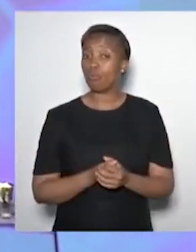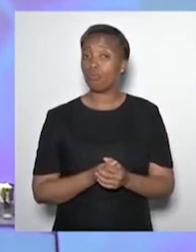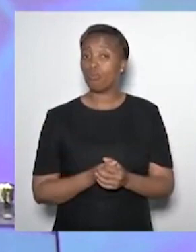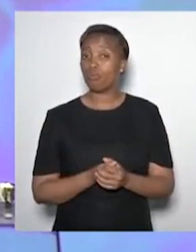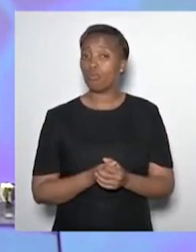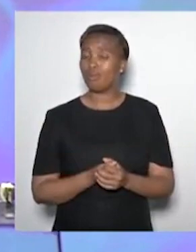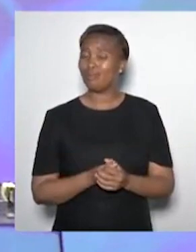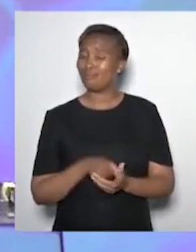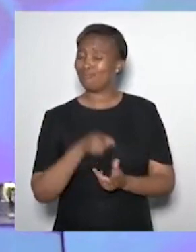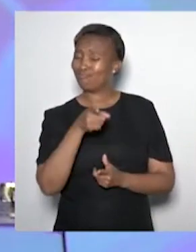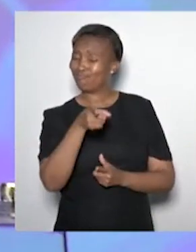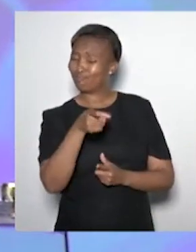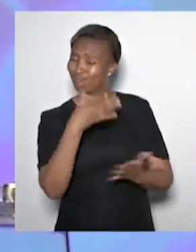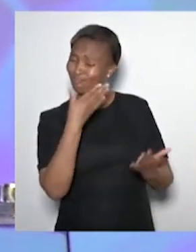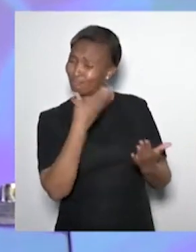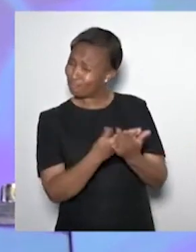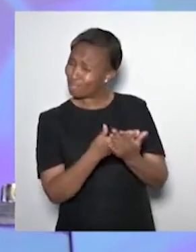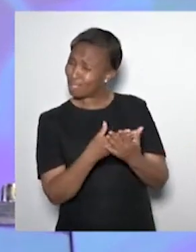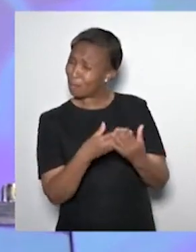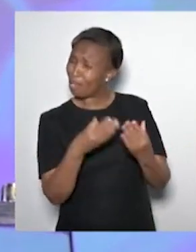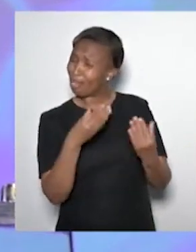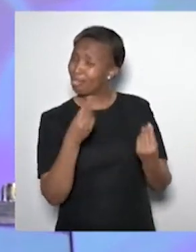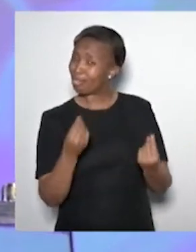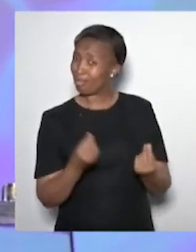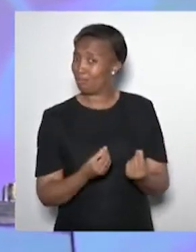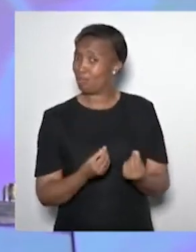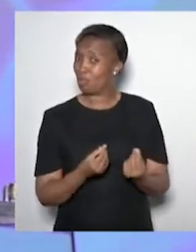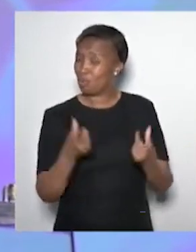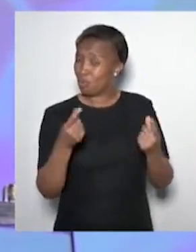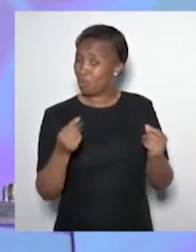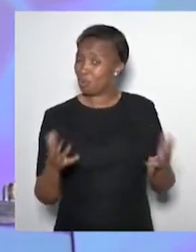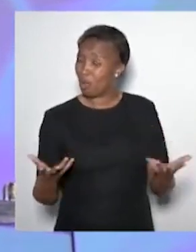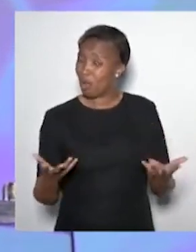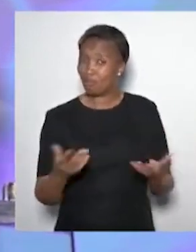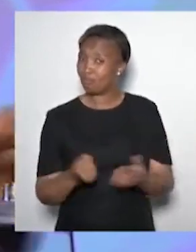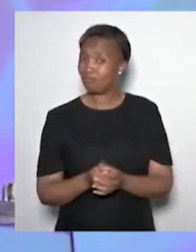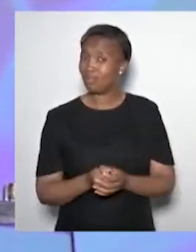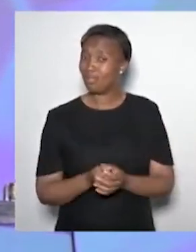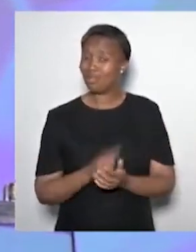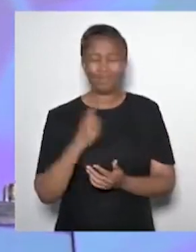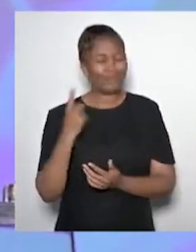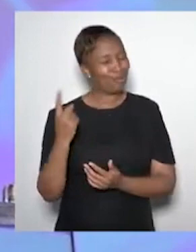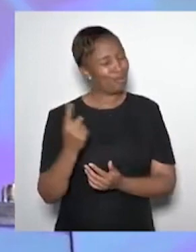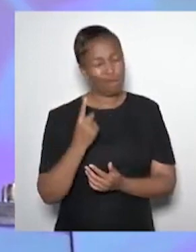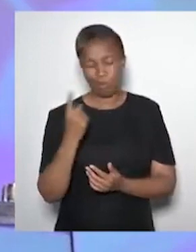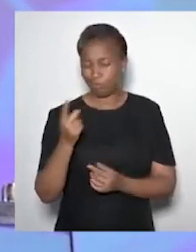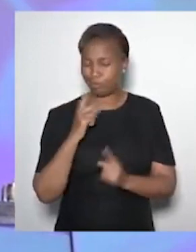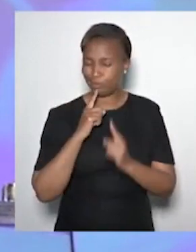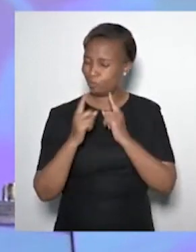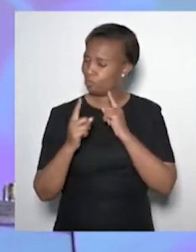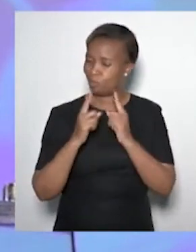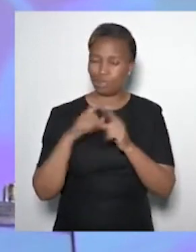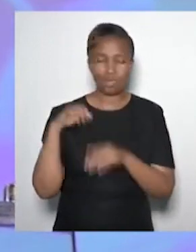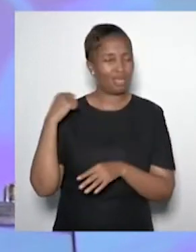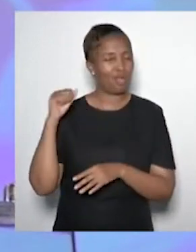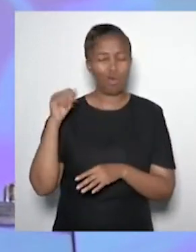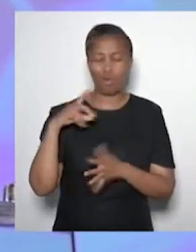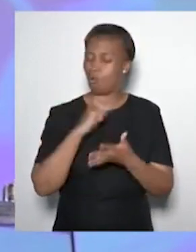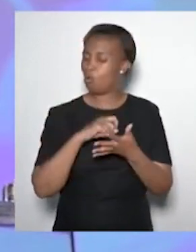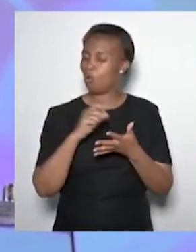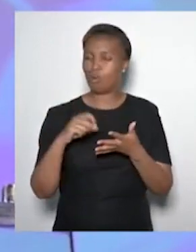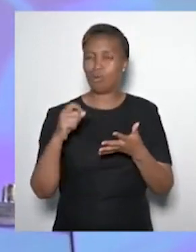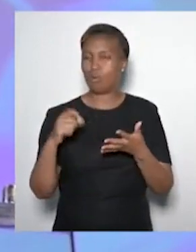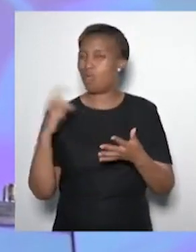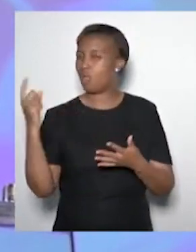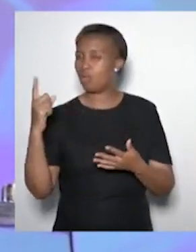Is this doable? How can we do it? Not only talk about it, not only write about